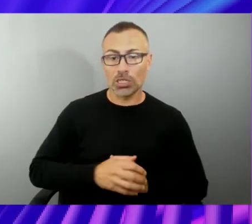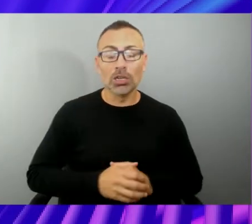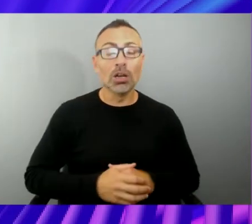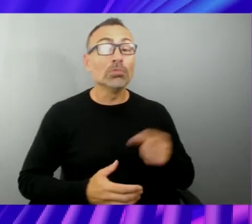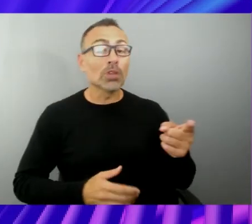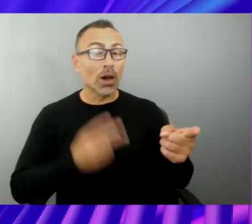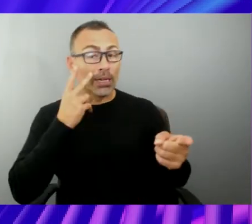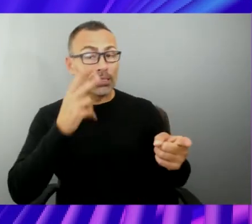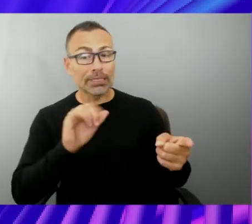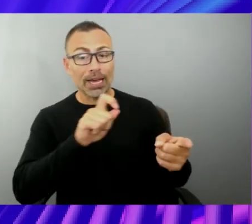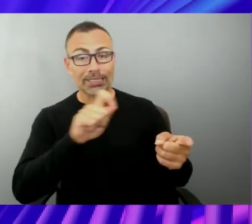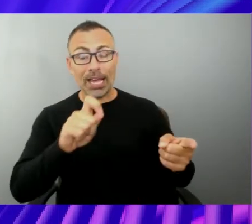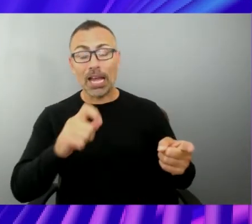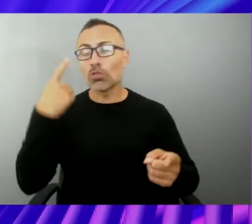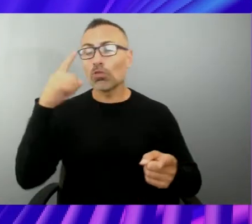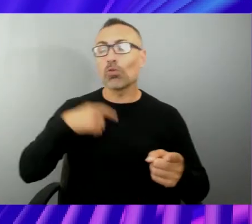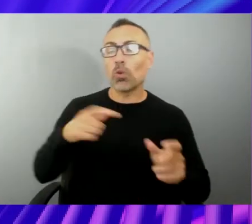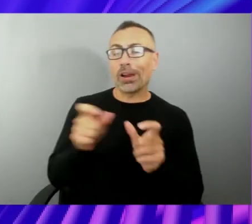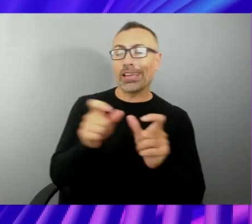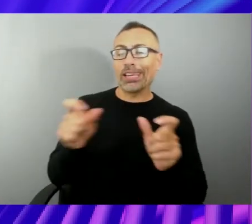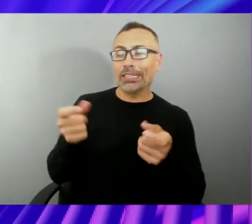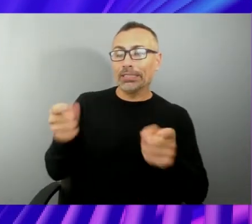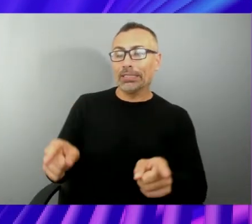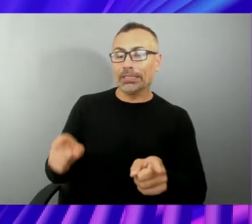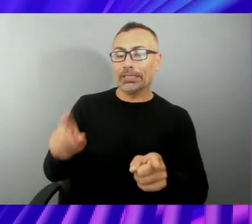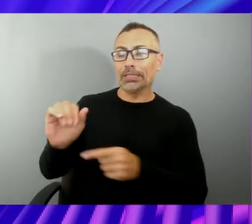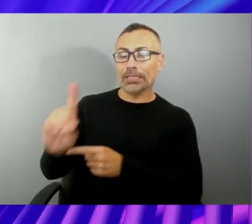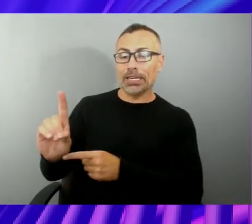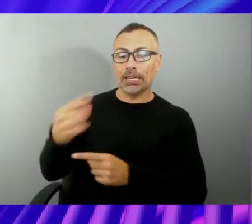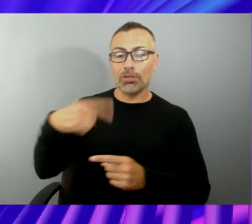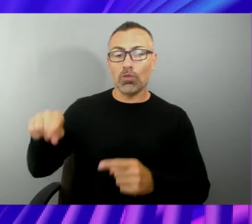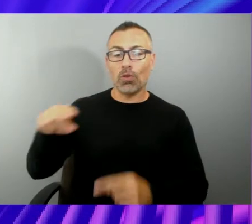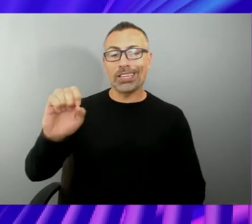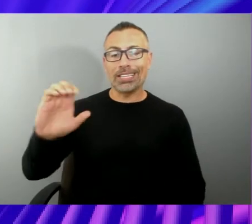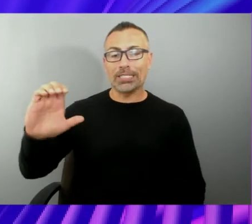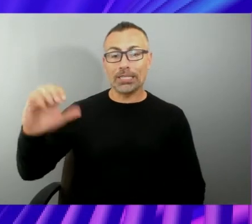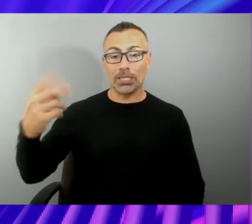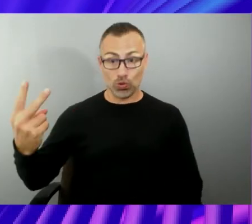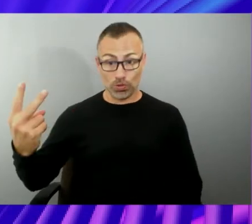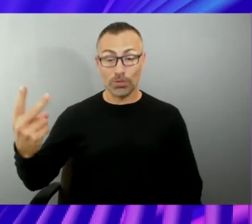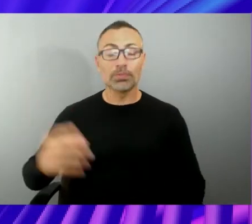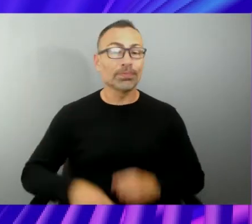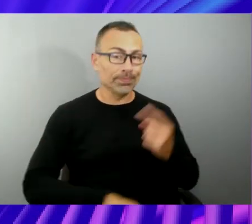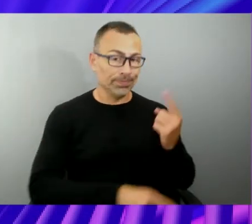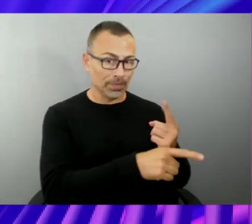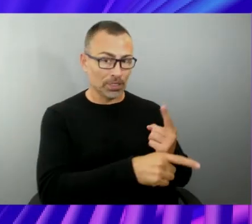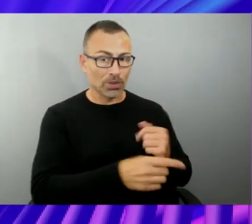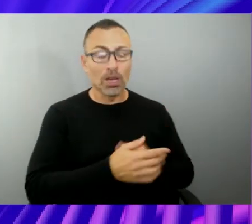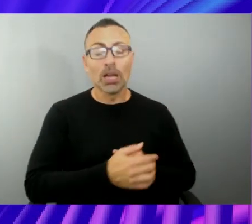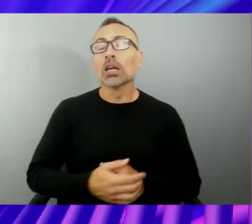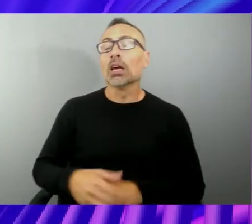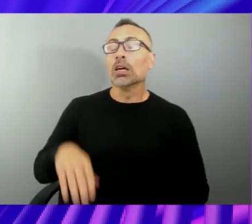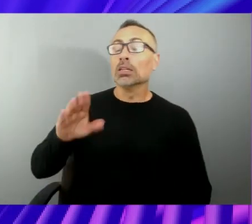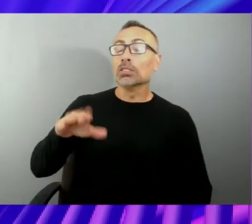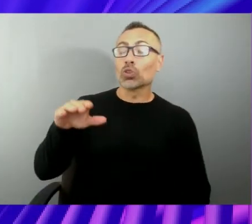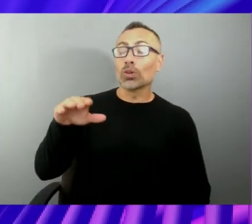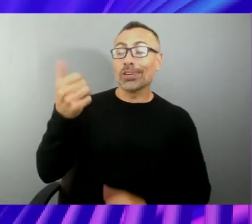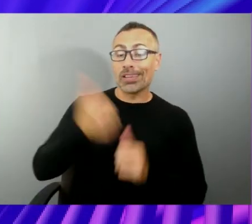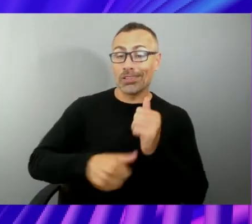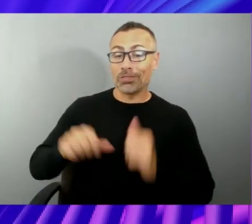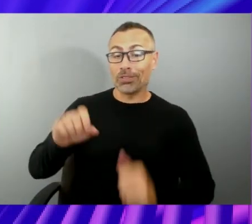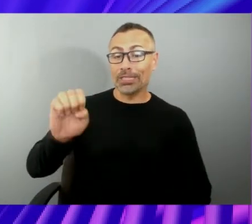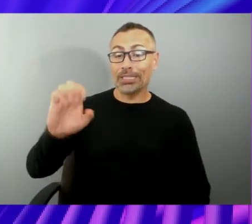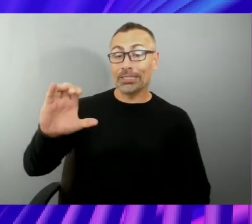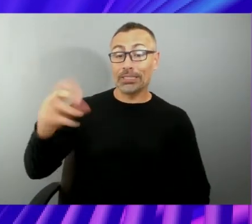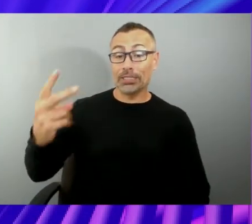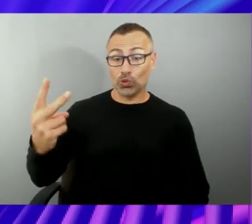instance ID for EC2s? That's correct. That's correct, Mohammed. Yeah, that's the, so every EC2 instance starts with